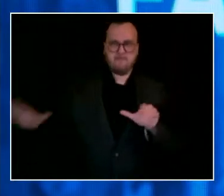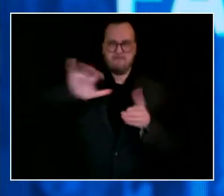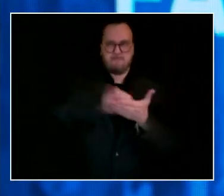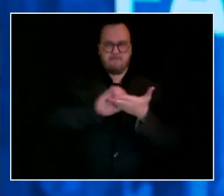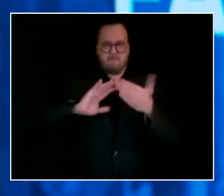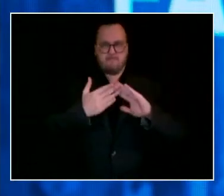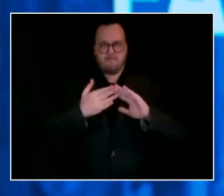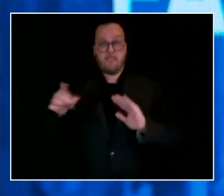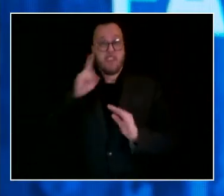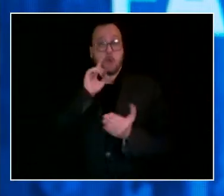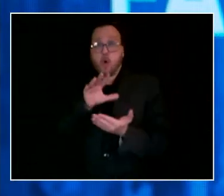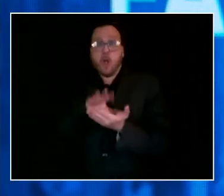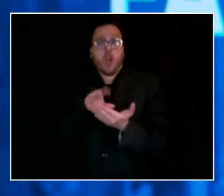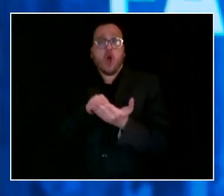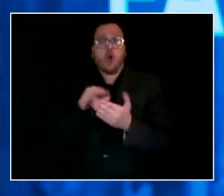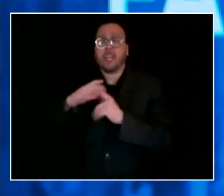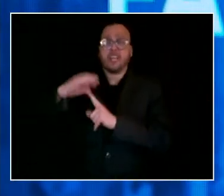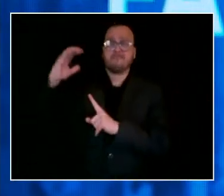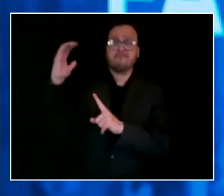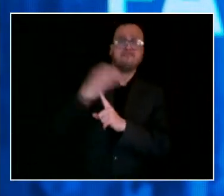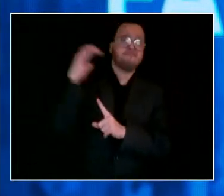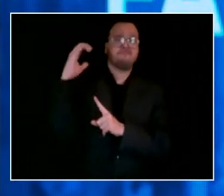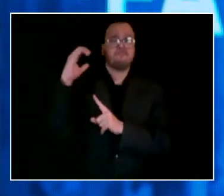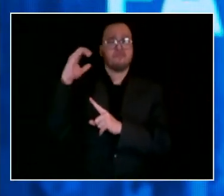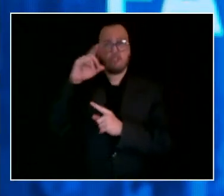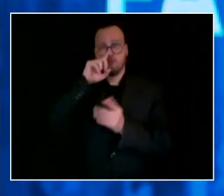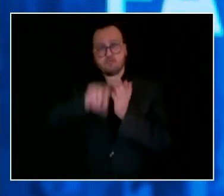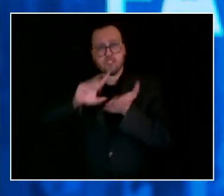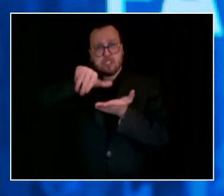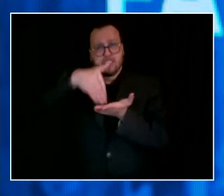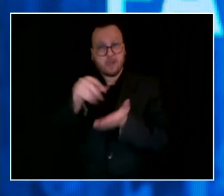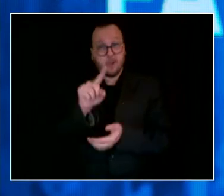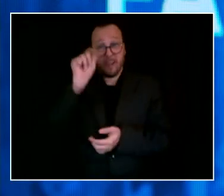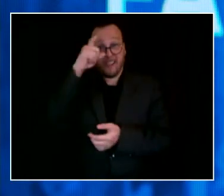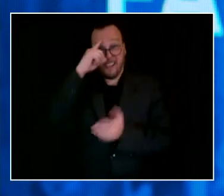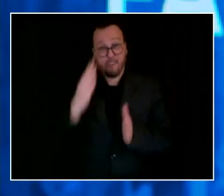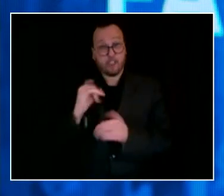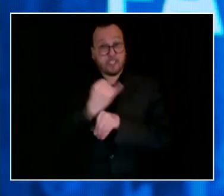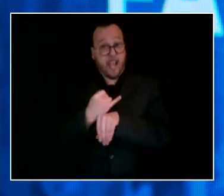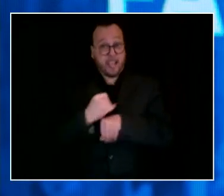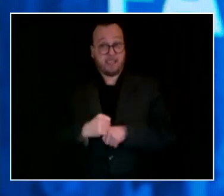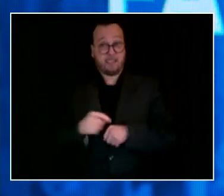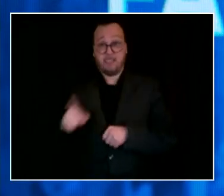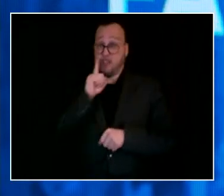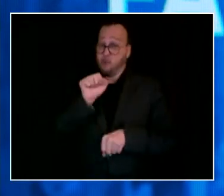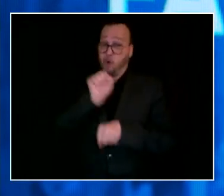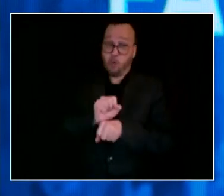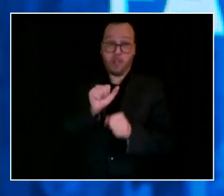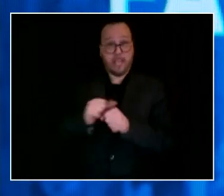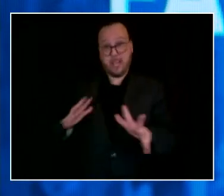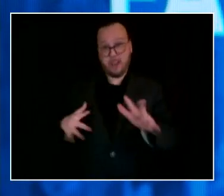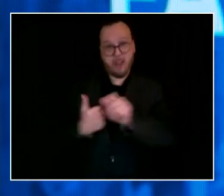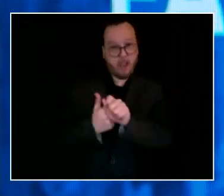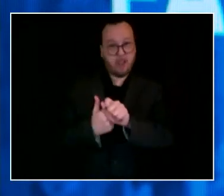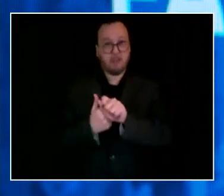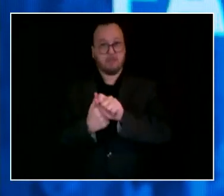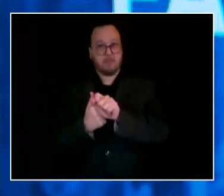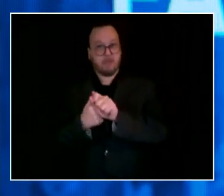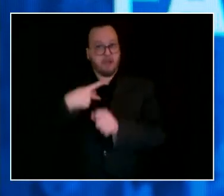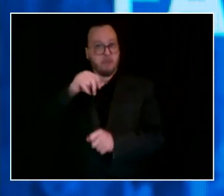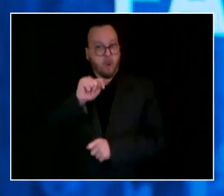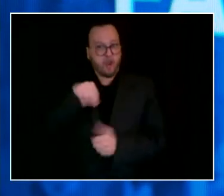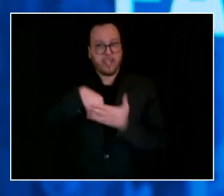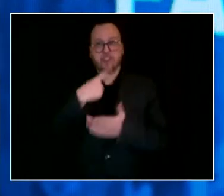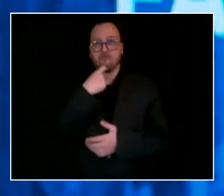world-class research center on Governor's Island. They will work at a modern maritime port in Red Hook. They